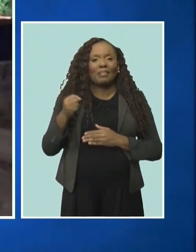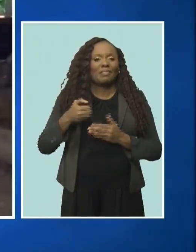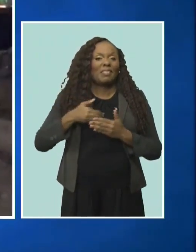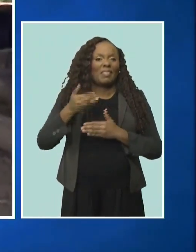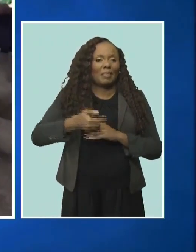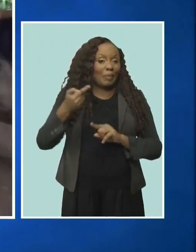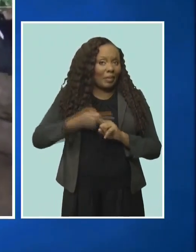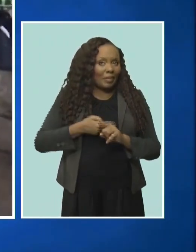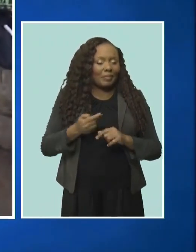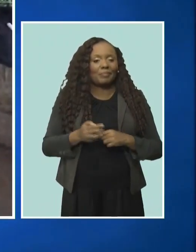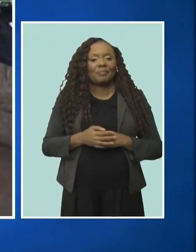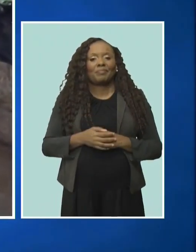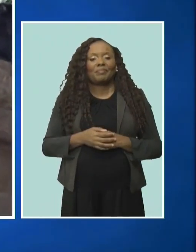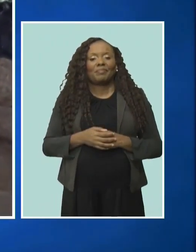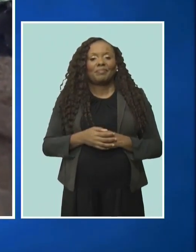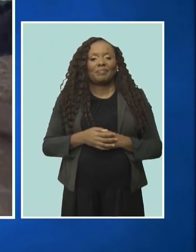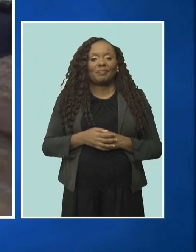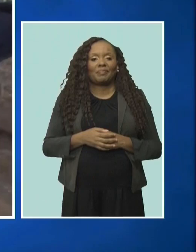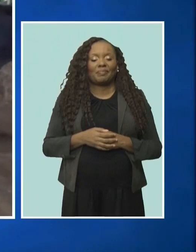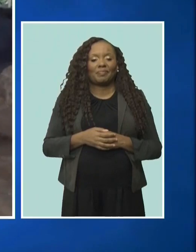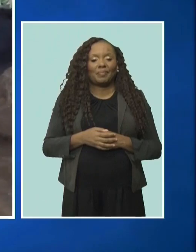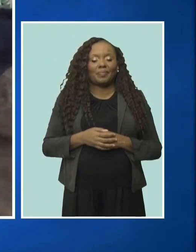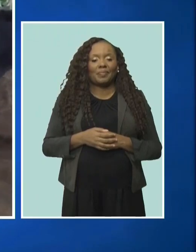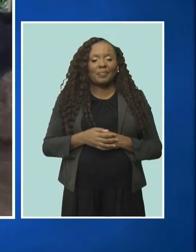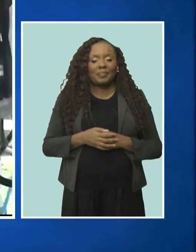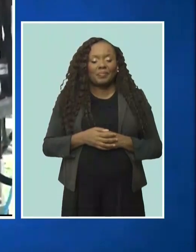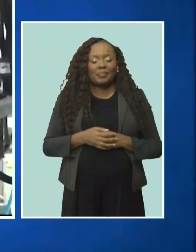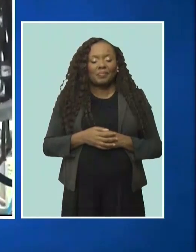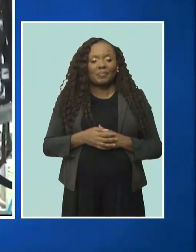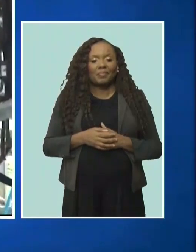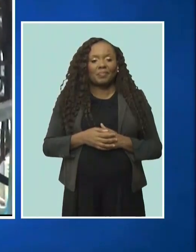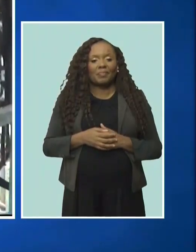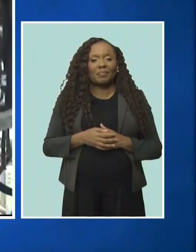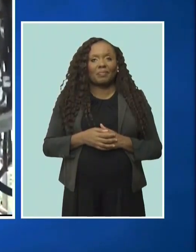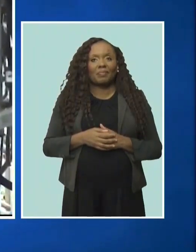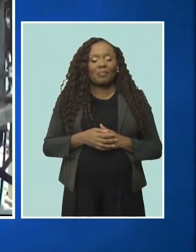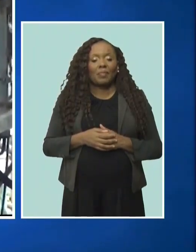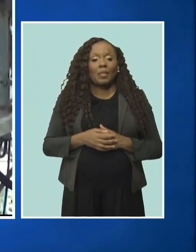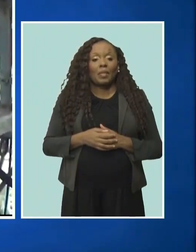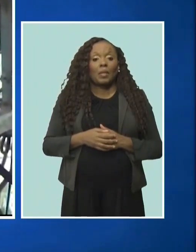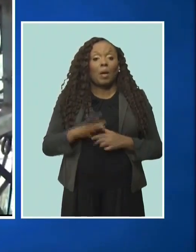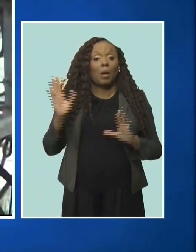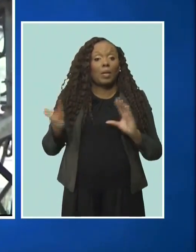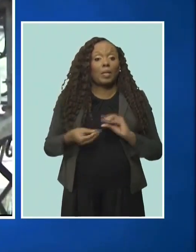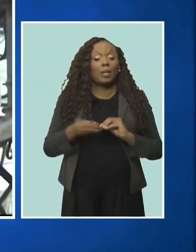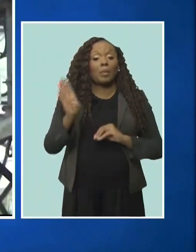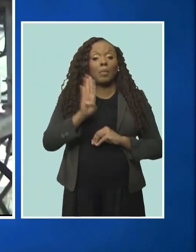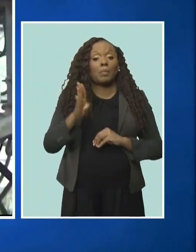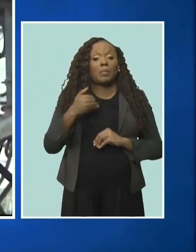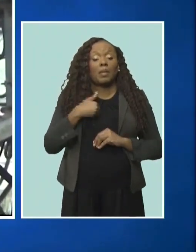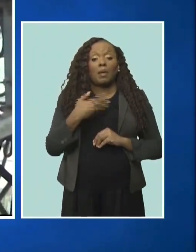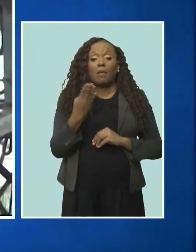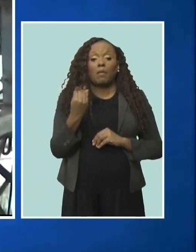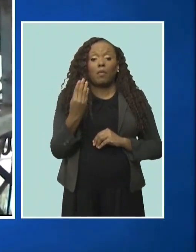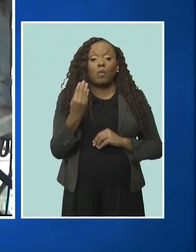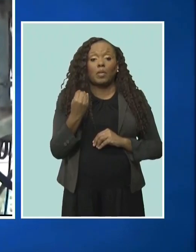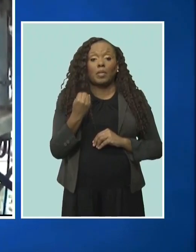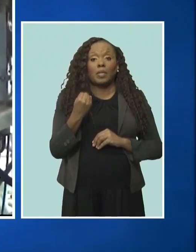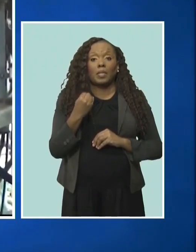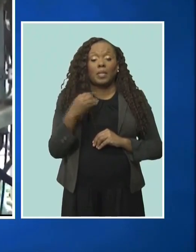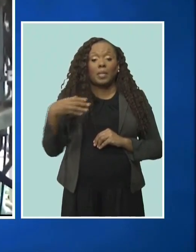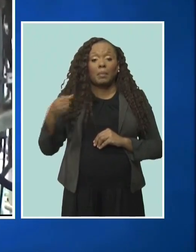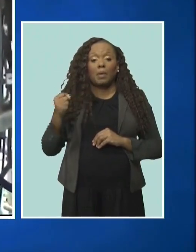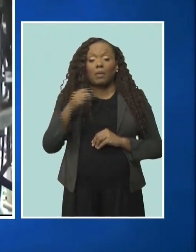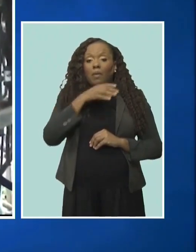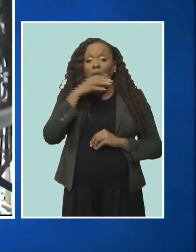On the local side, the partnership efforts between the country's 14 dairy farmers and the government have begun to take